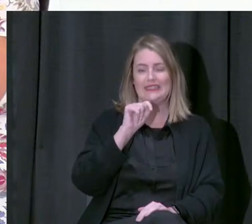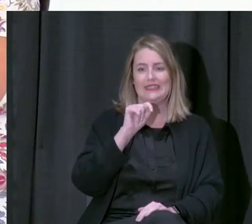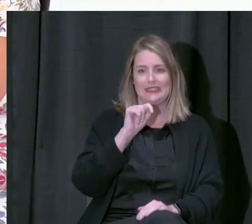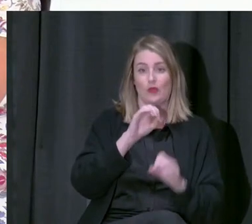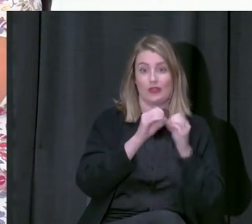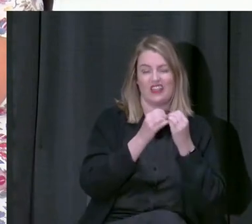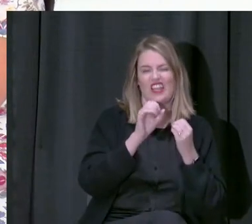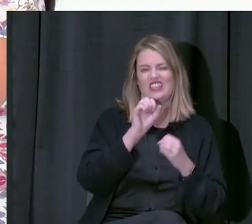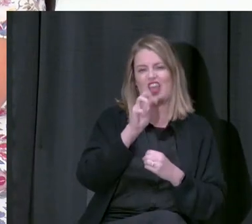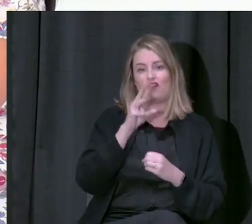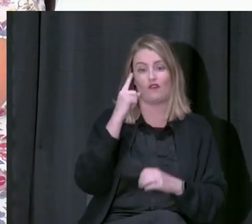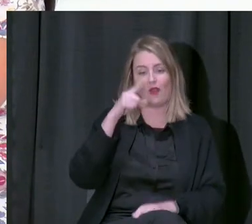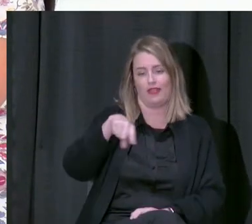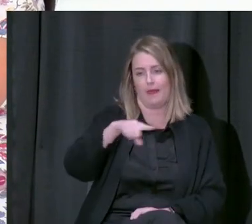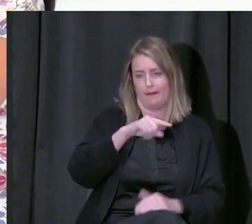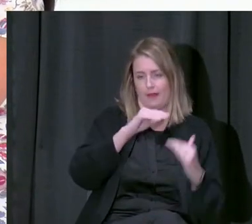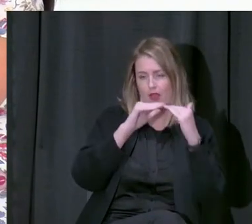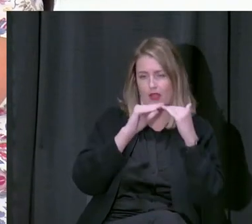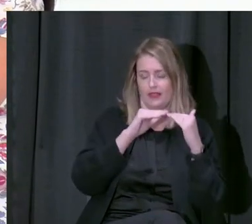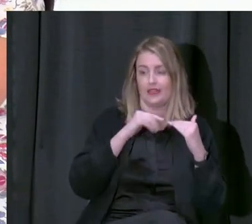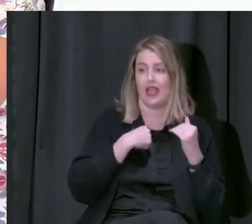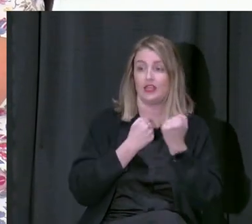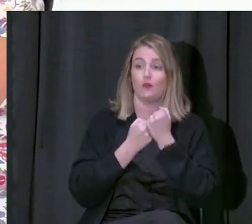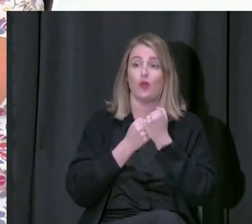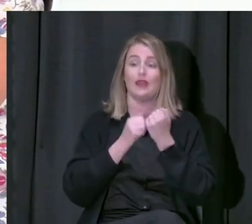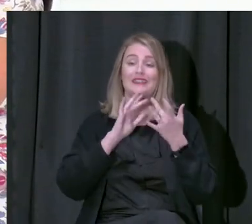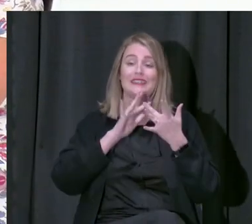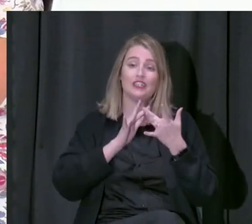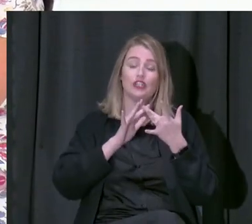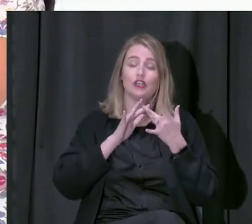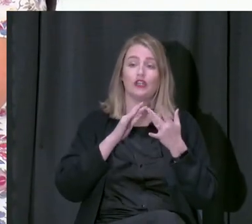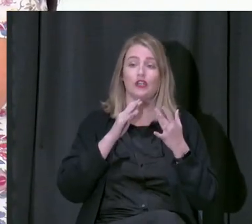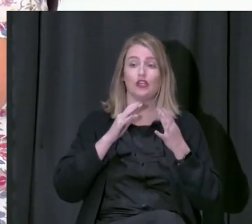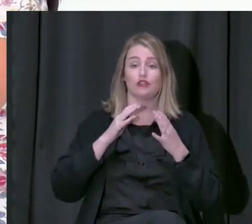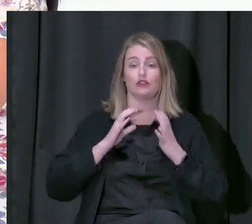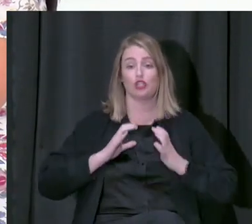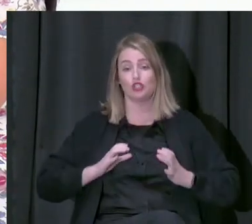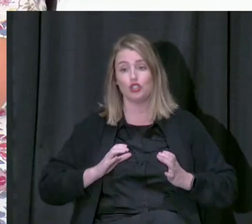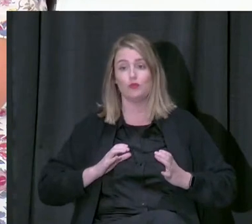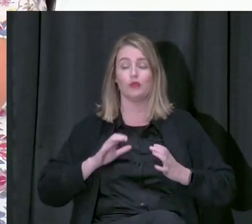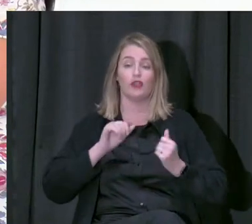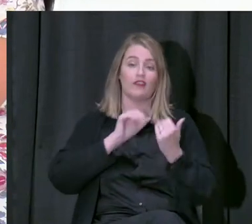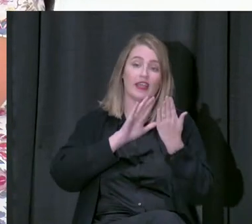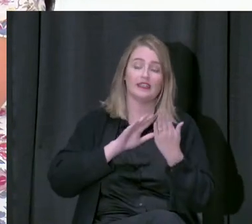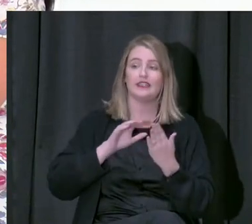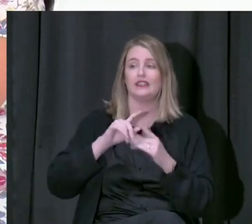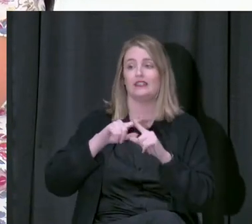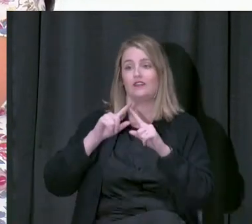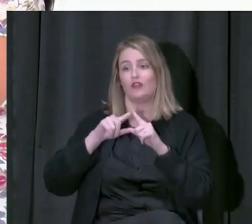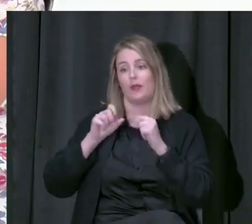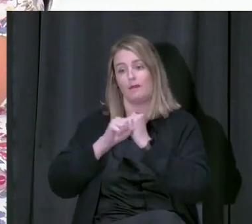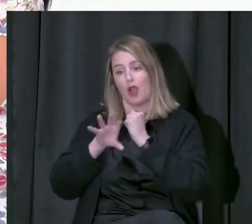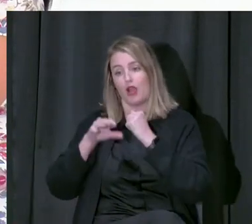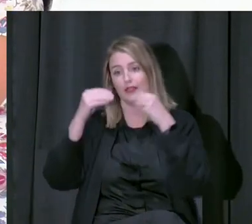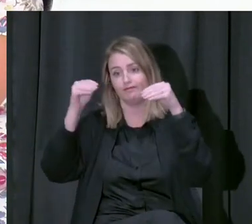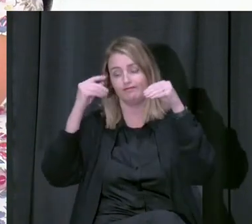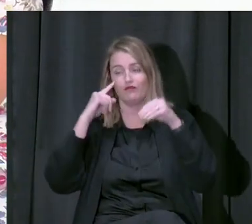for the colleagues. I support digital consumer facing, support marketing, support HR,